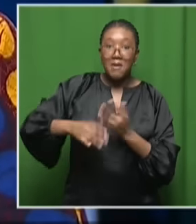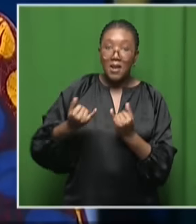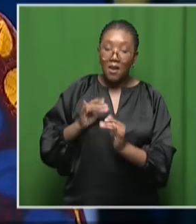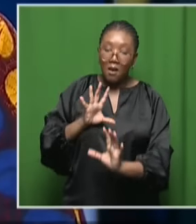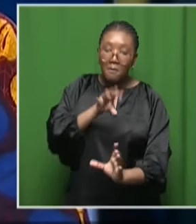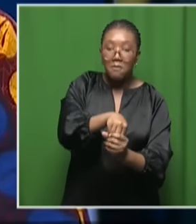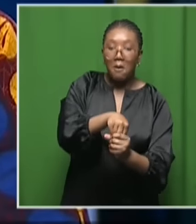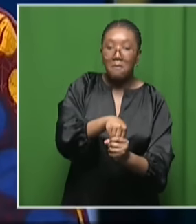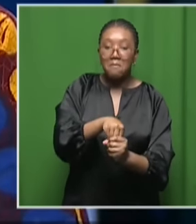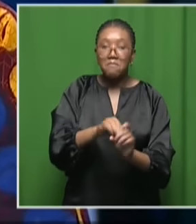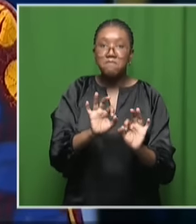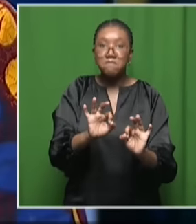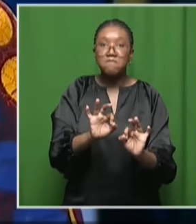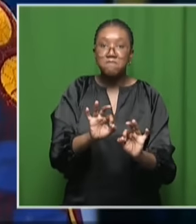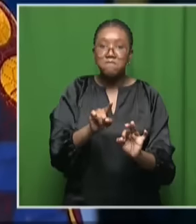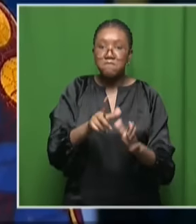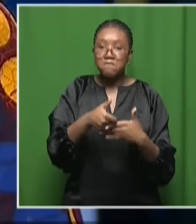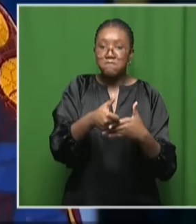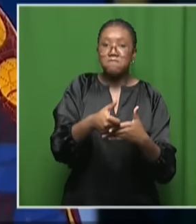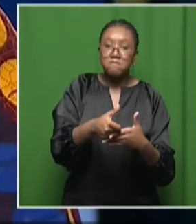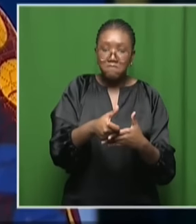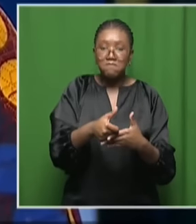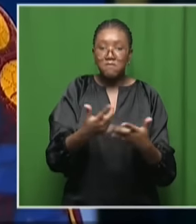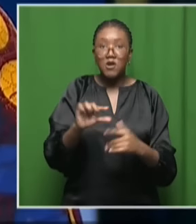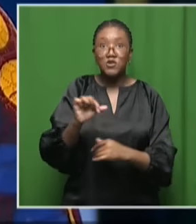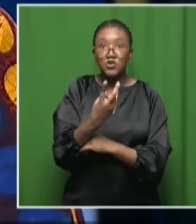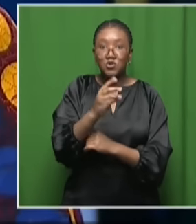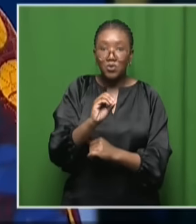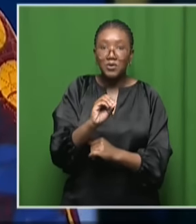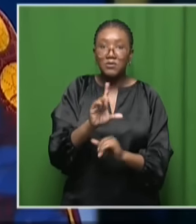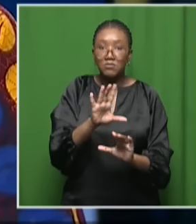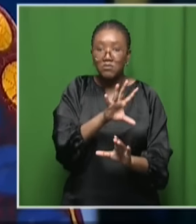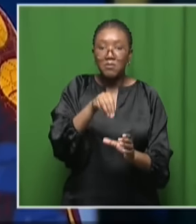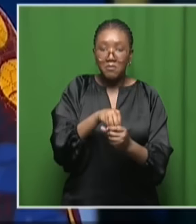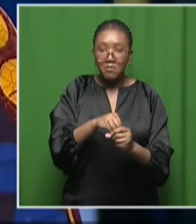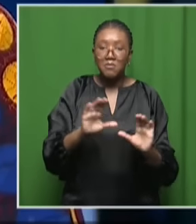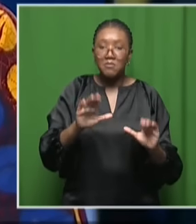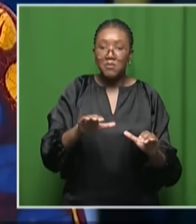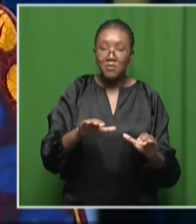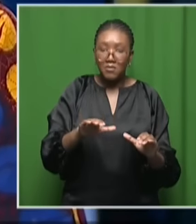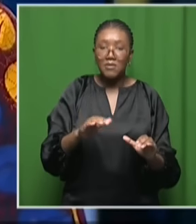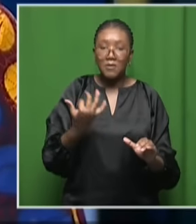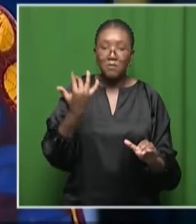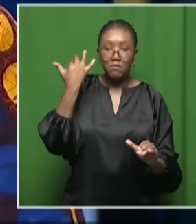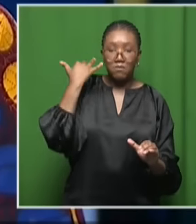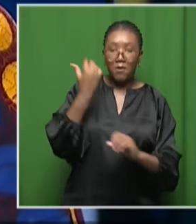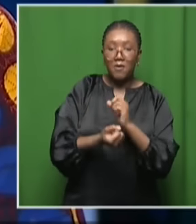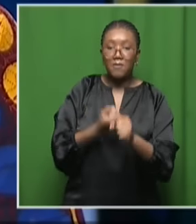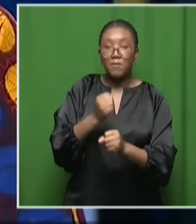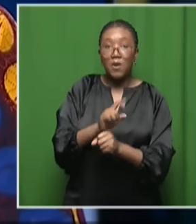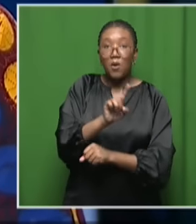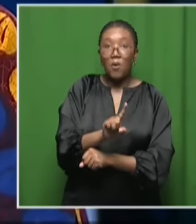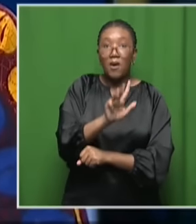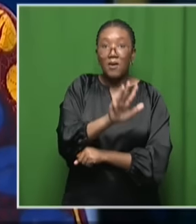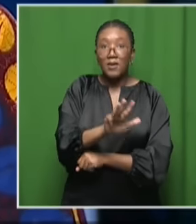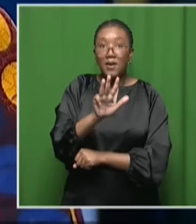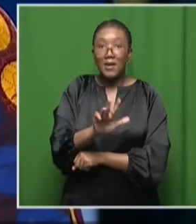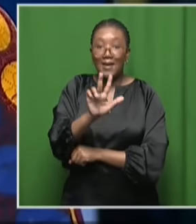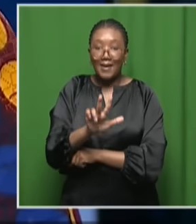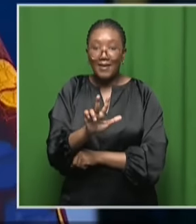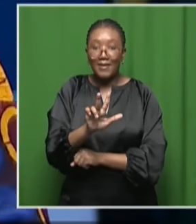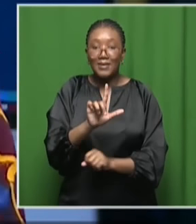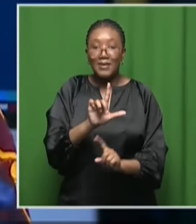membership of the G20. Remember that South Africa is an original member of the G20. We were included in the G20 from 1998 with the first